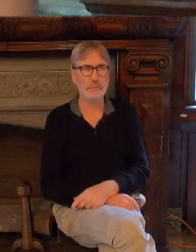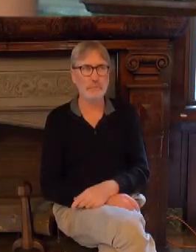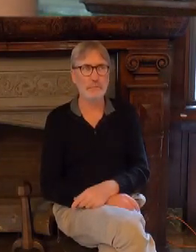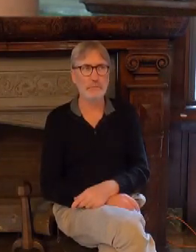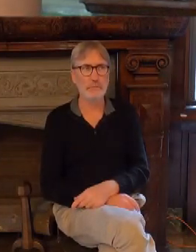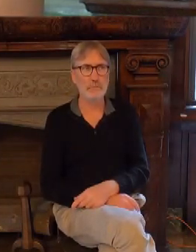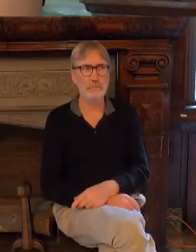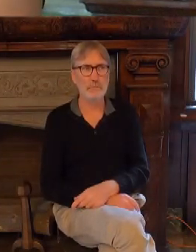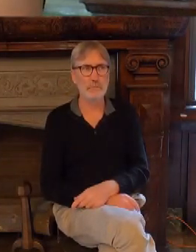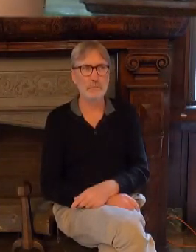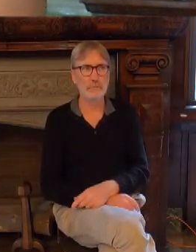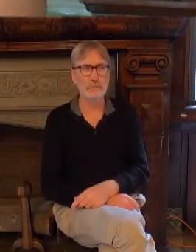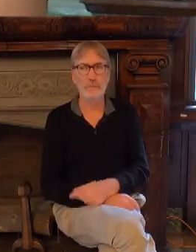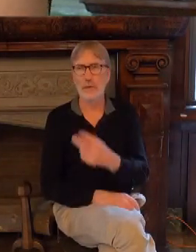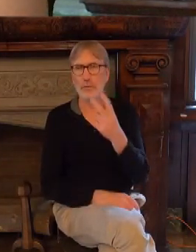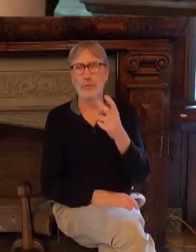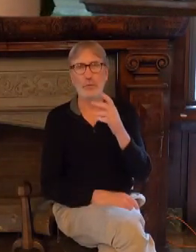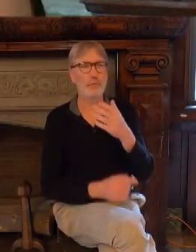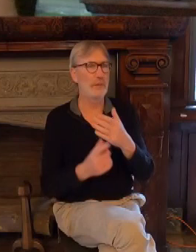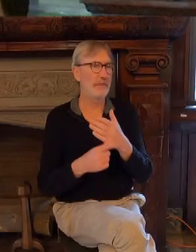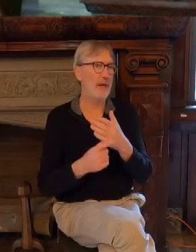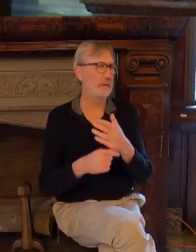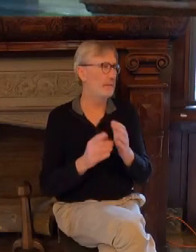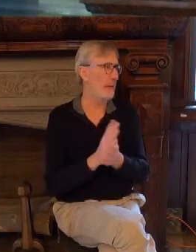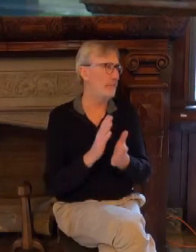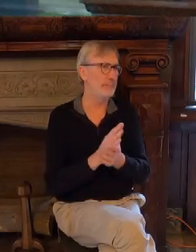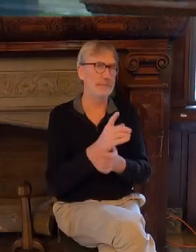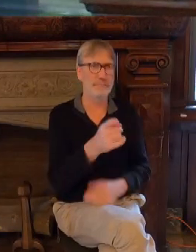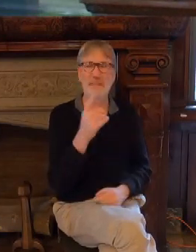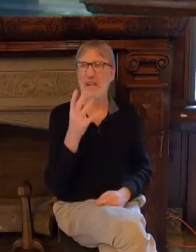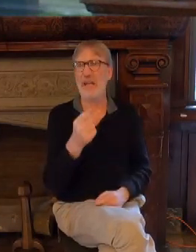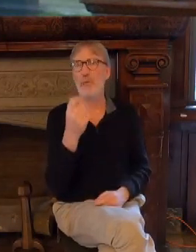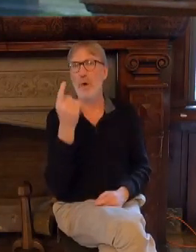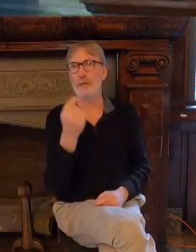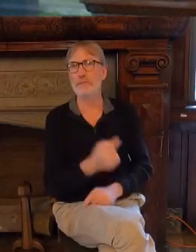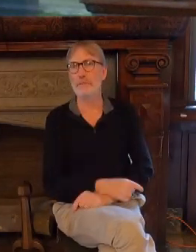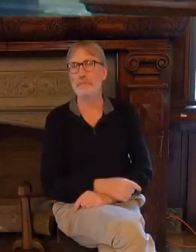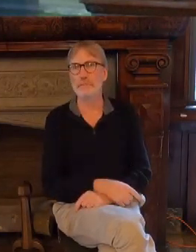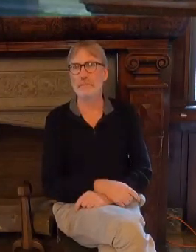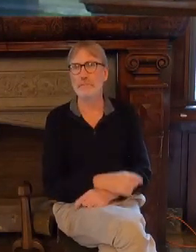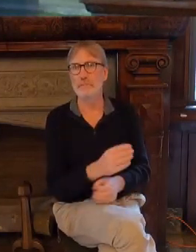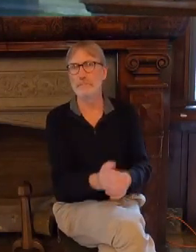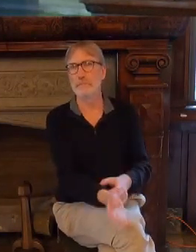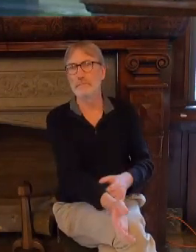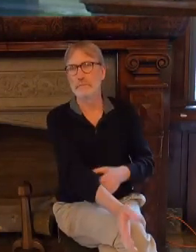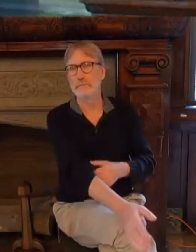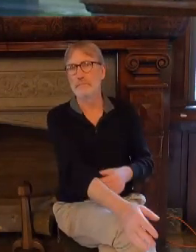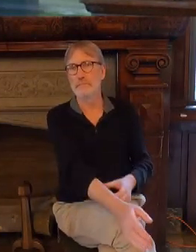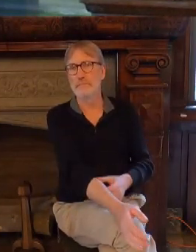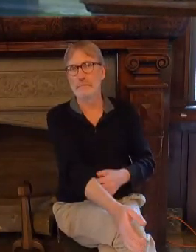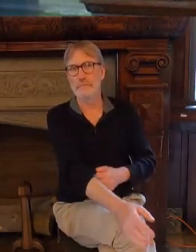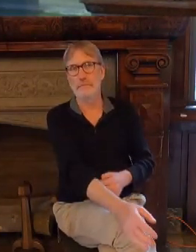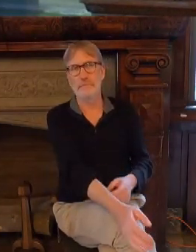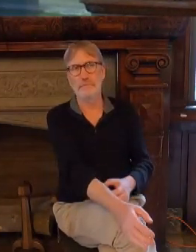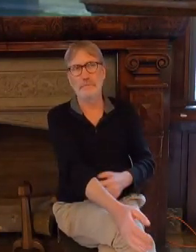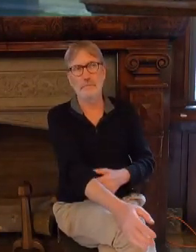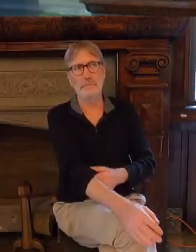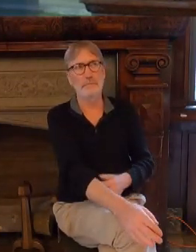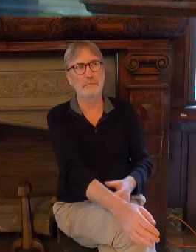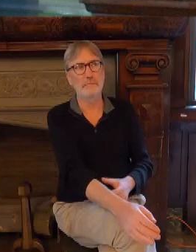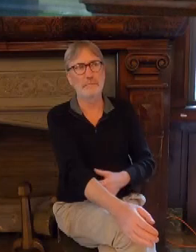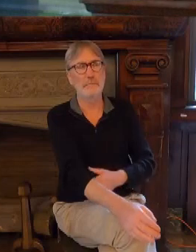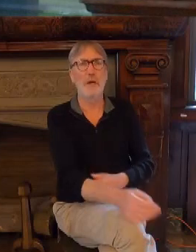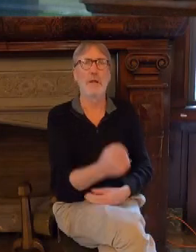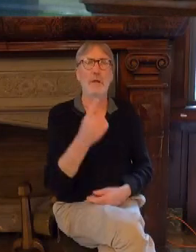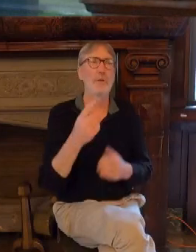Lastly, we have two flyers here that we would love if you all would take and help share with your neighbors. One